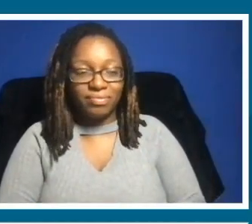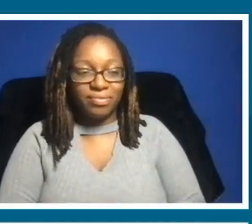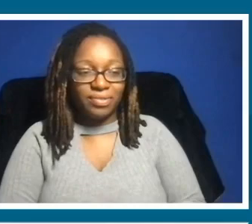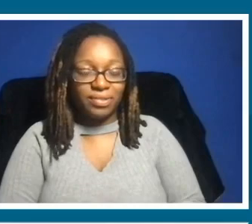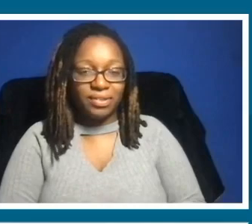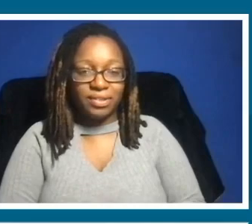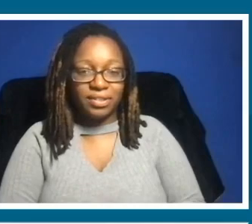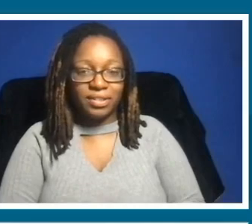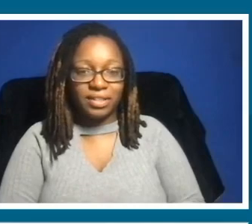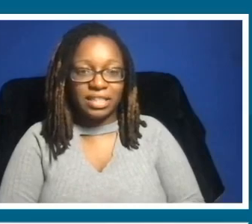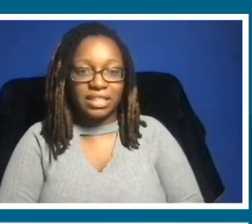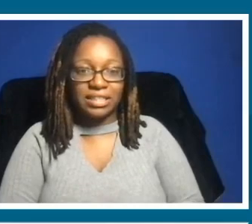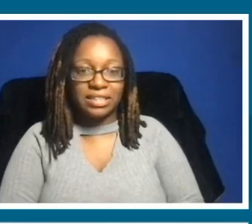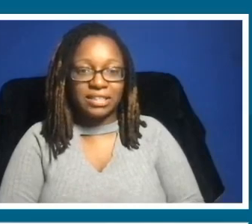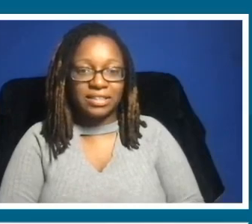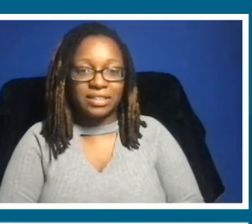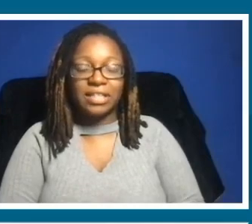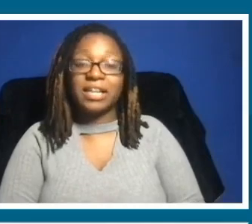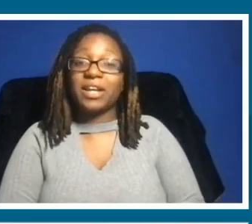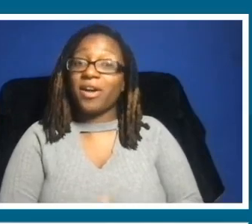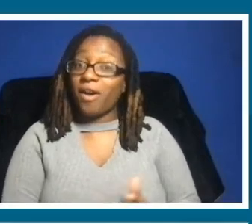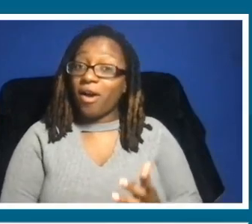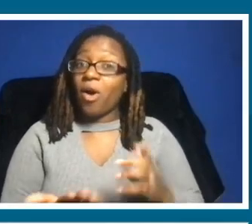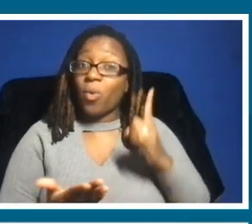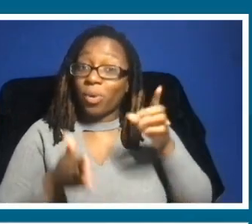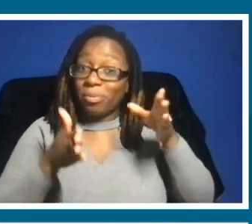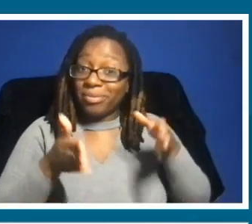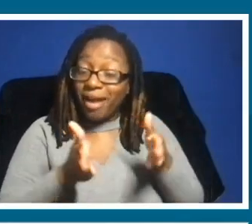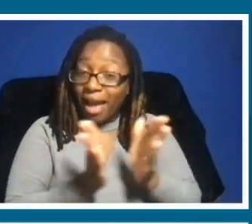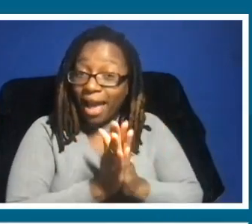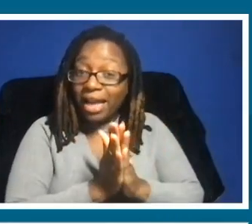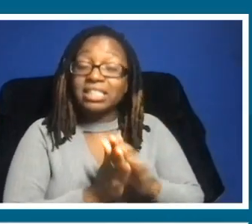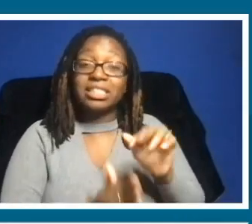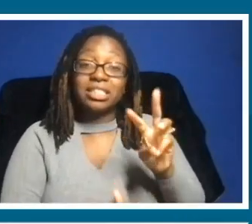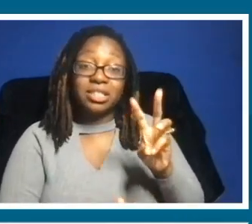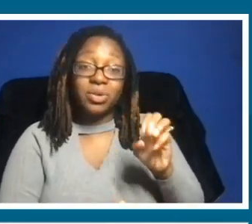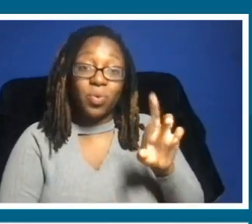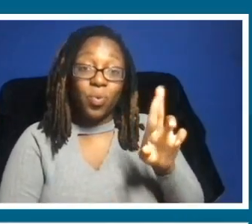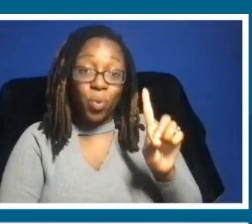Somebody's wondering maybe it's at the World's Fair. Okay. Okay.